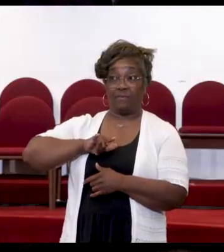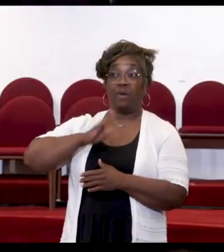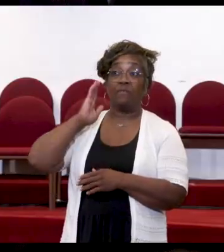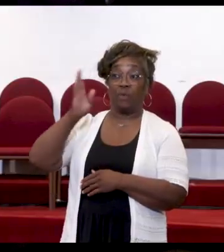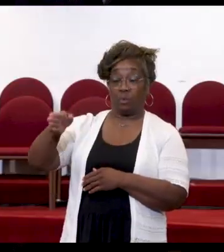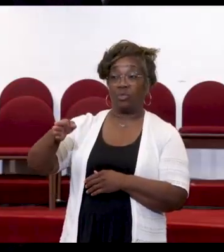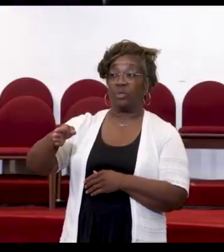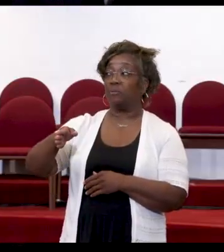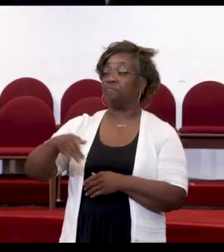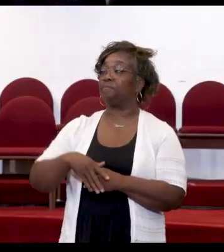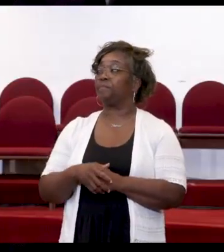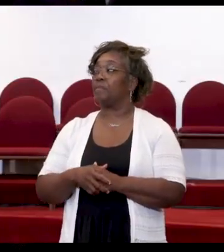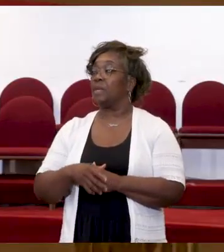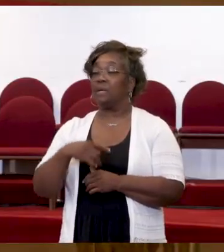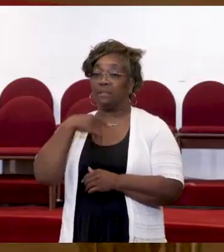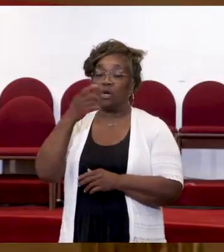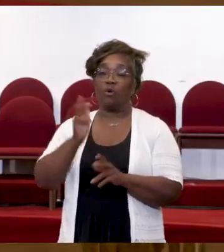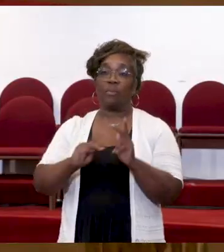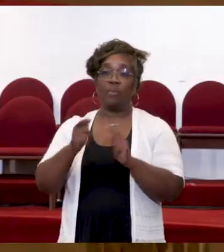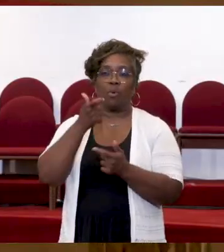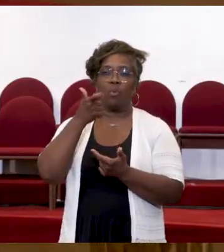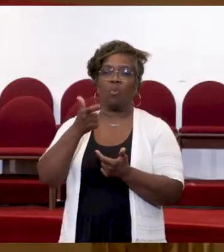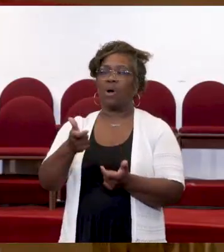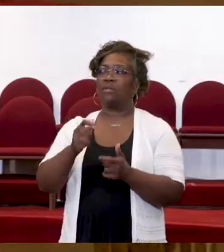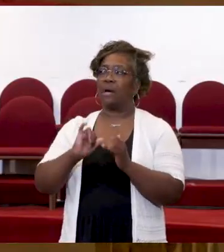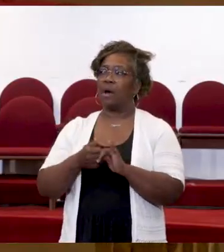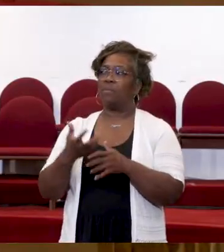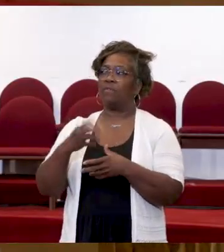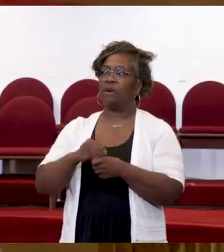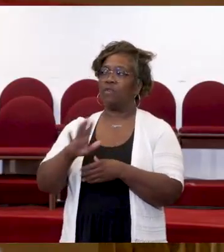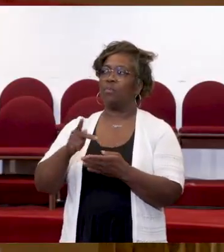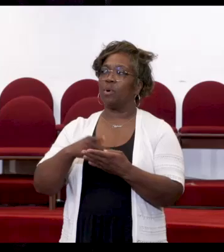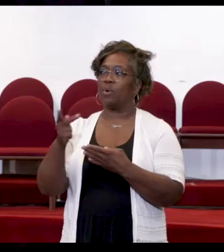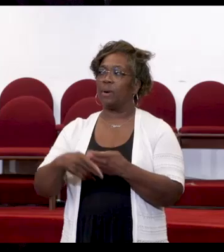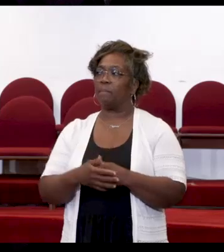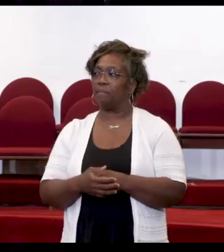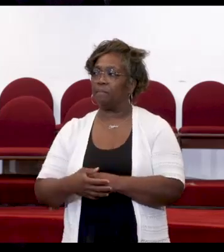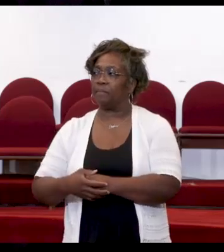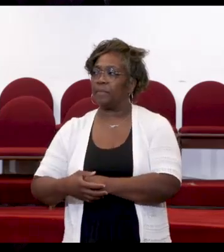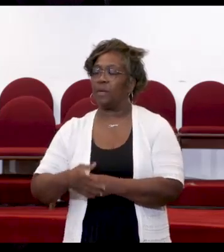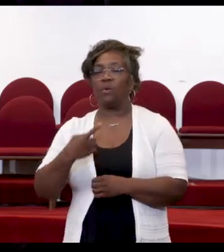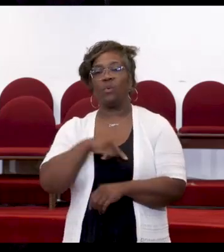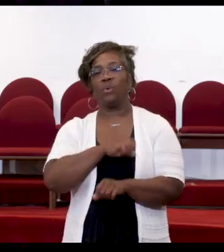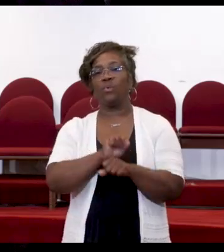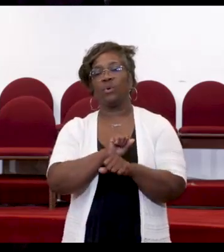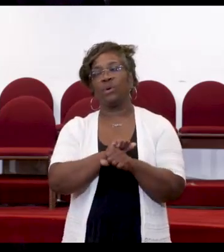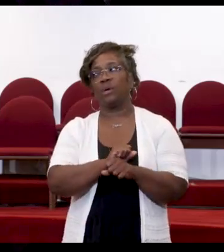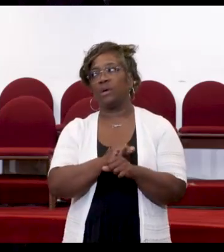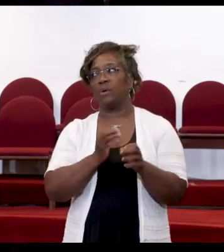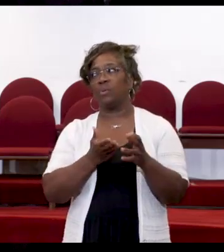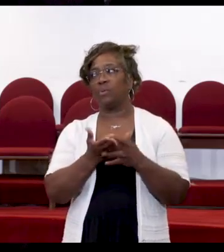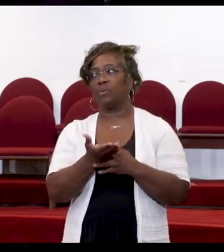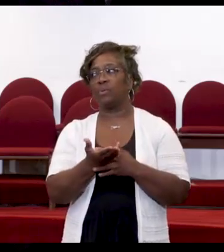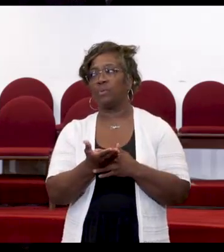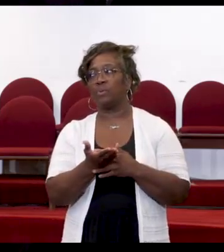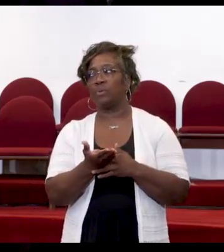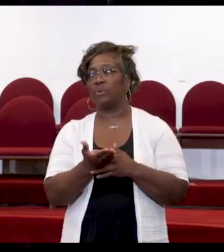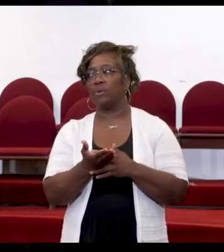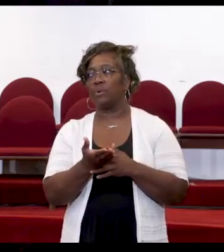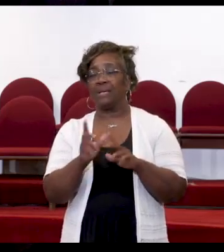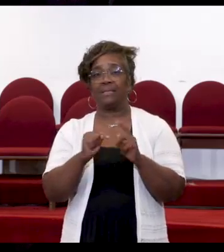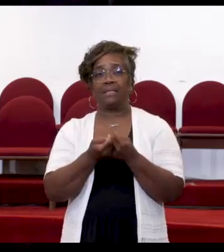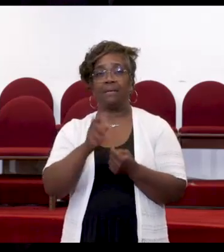future. So tell people who are watching, how do you enroll in your program? Well, we're working through the Team